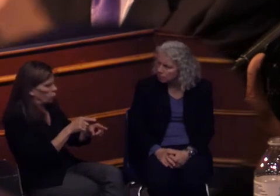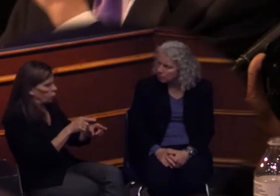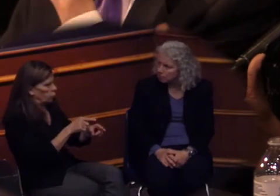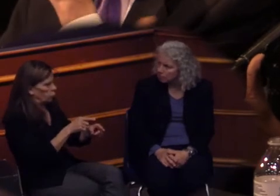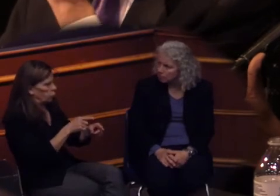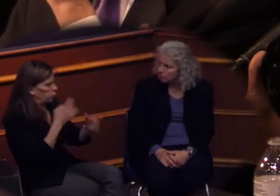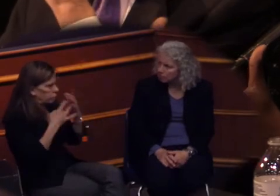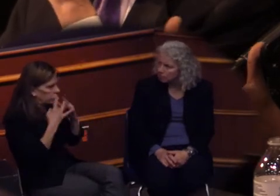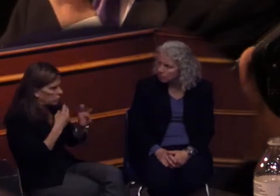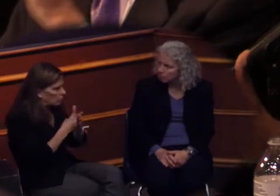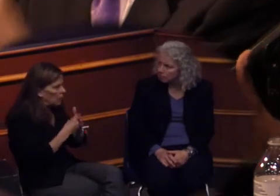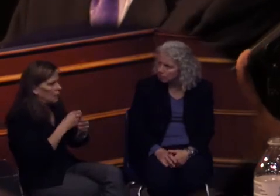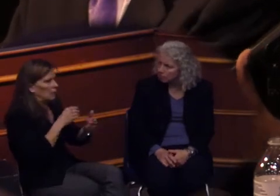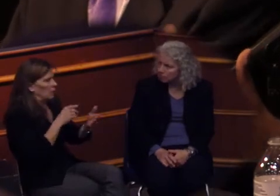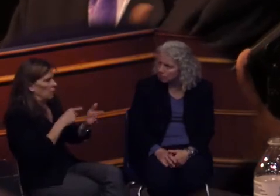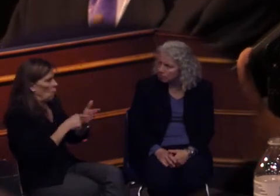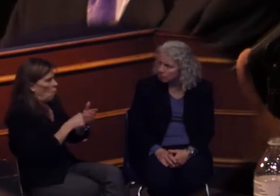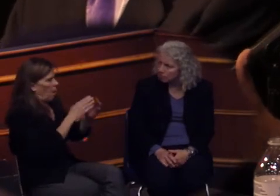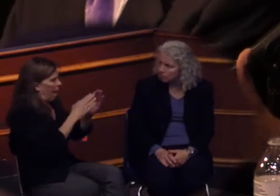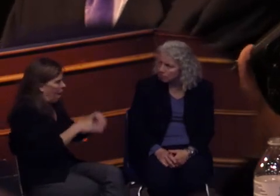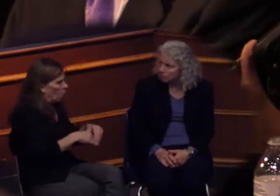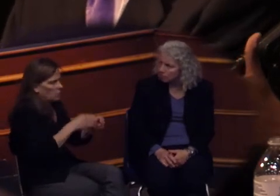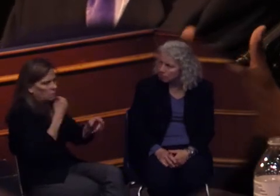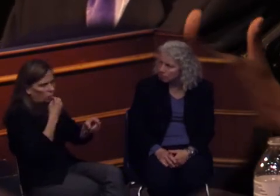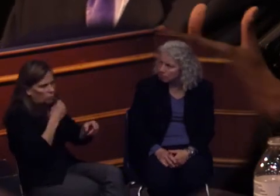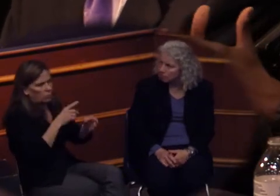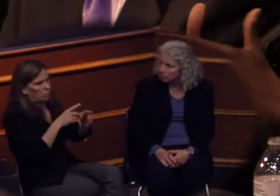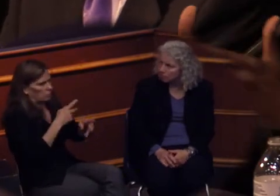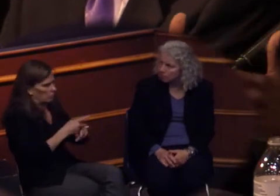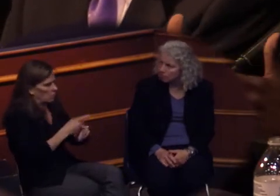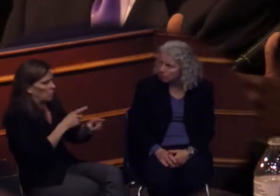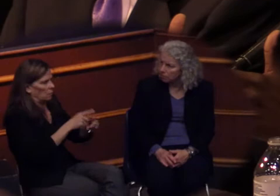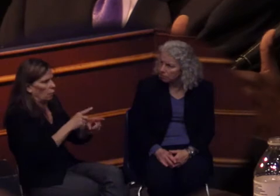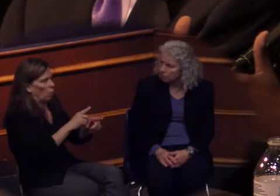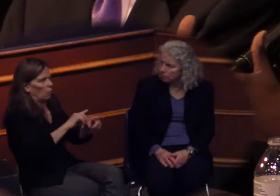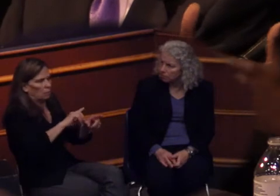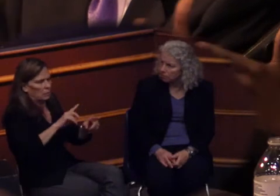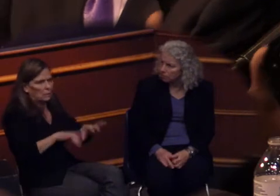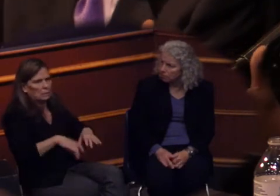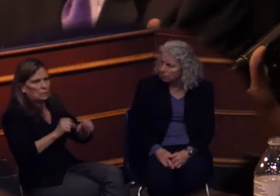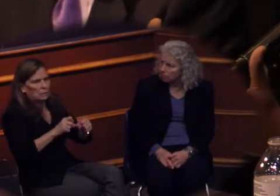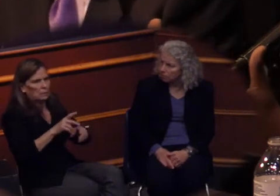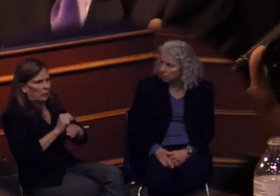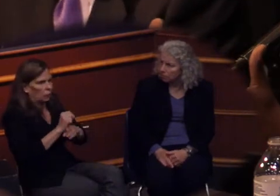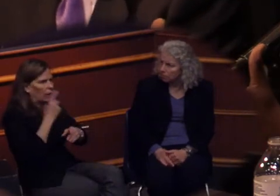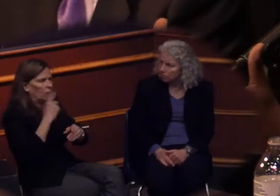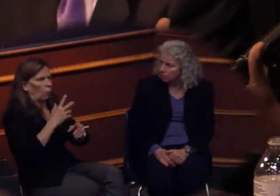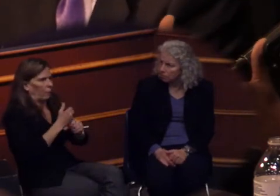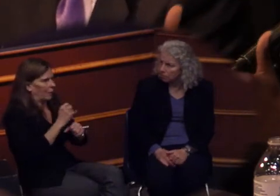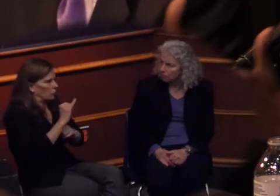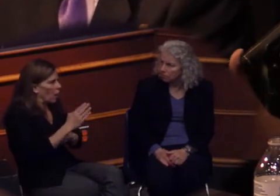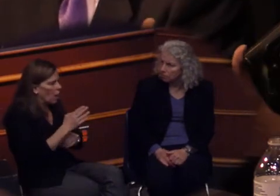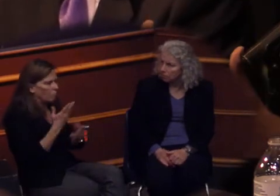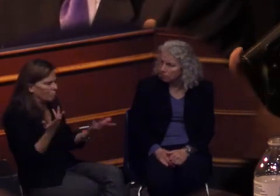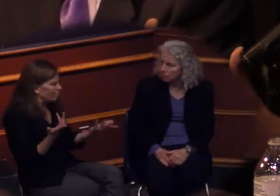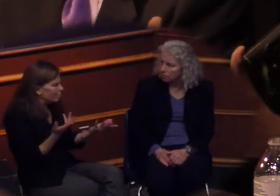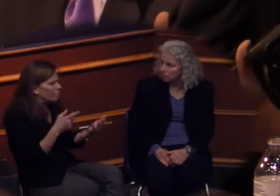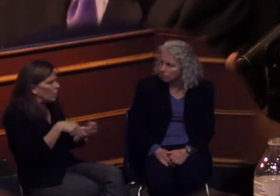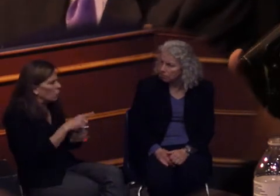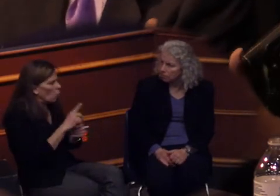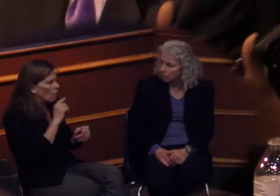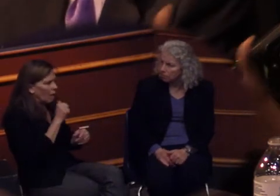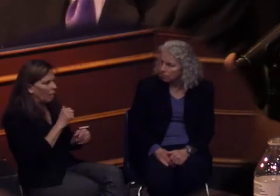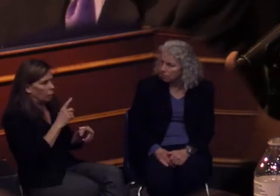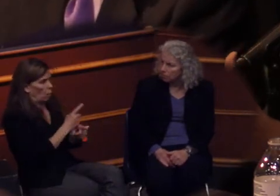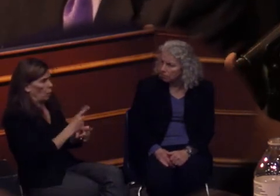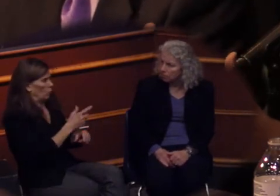to have housing, have affordable housing, do not have the capacity to get the kind of job training they need to have that job training, who don't have proper